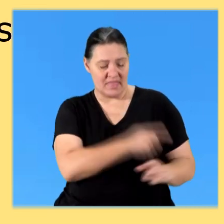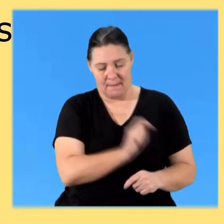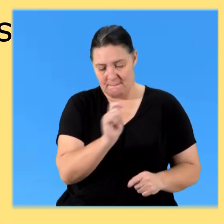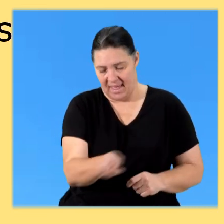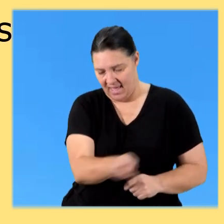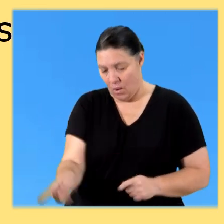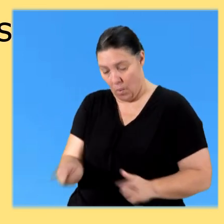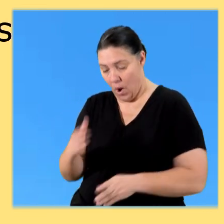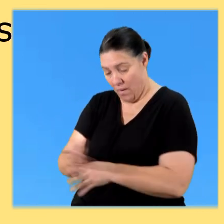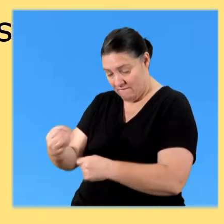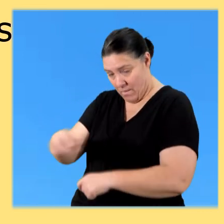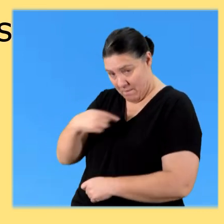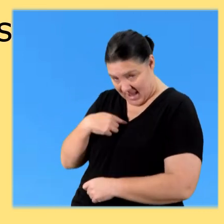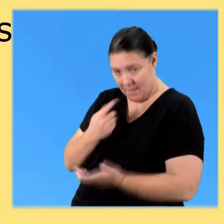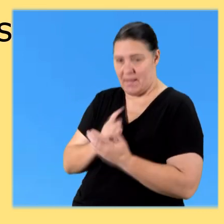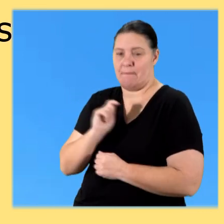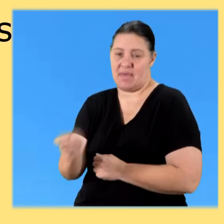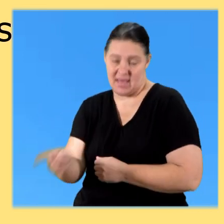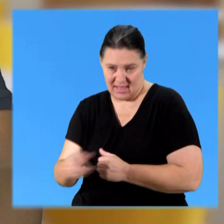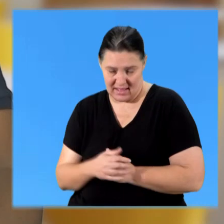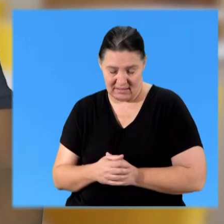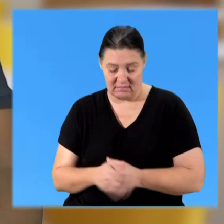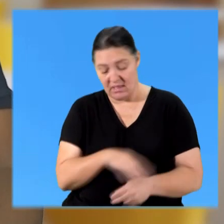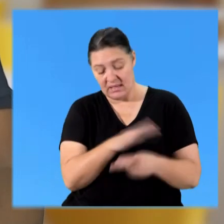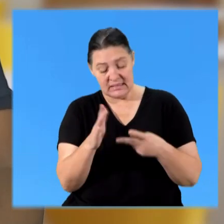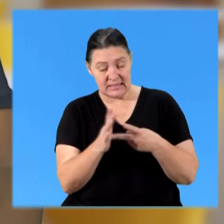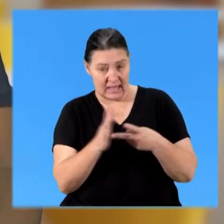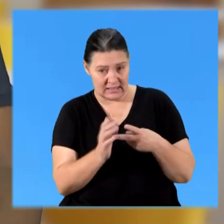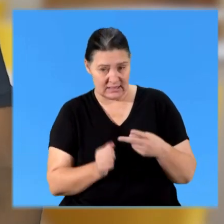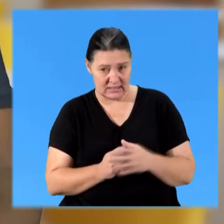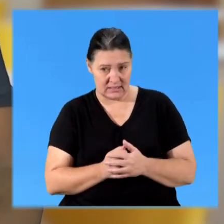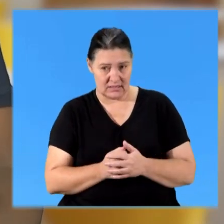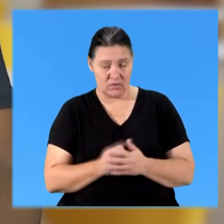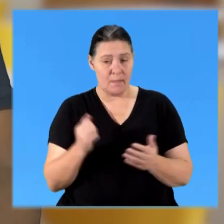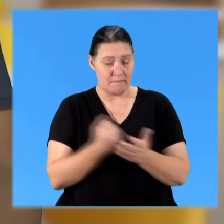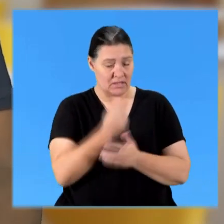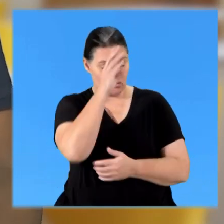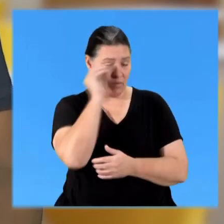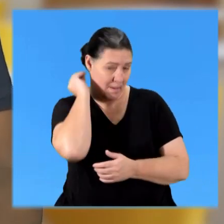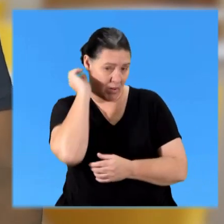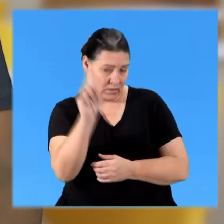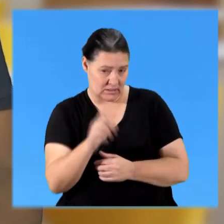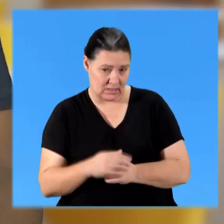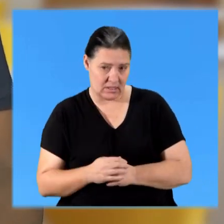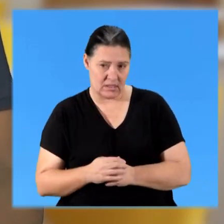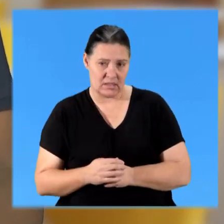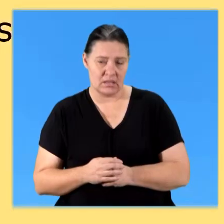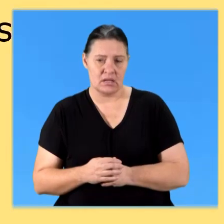employer, a person or an institution. Then the second word that you have to remember